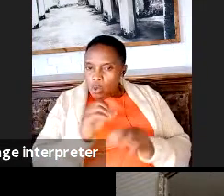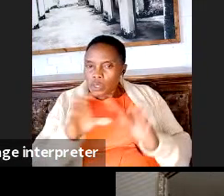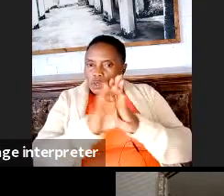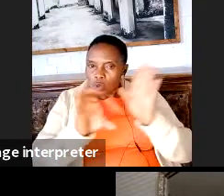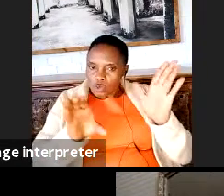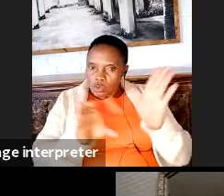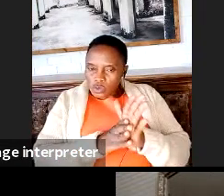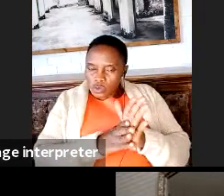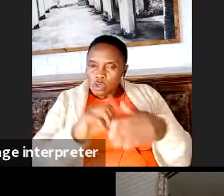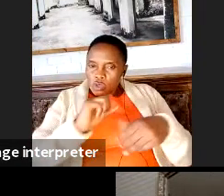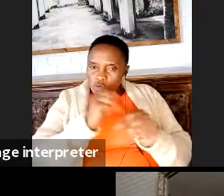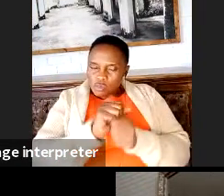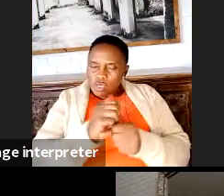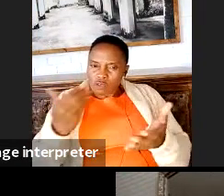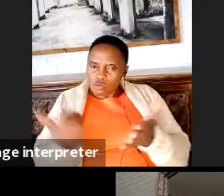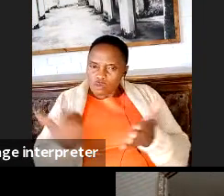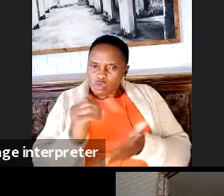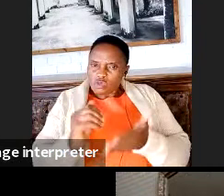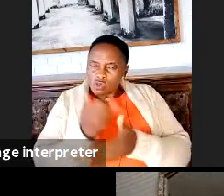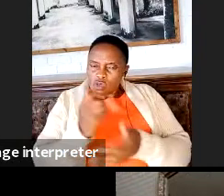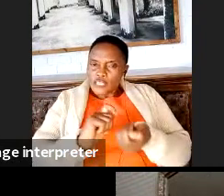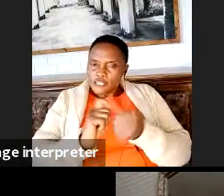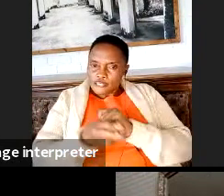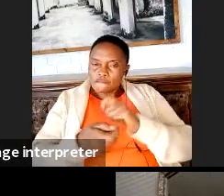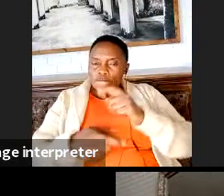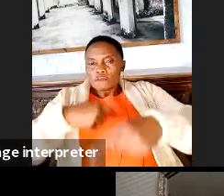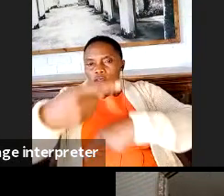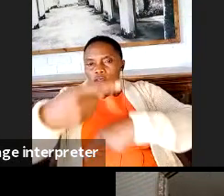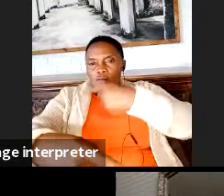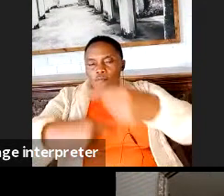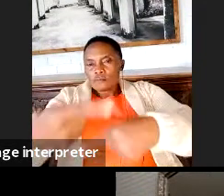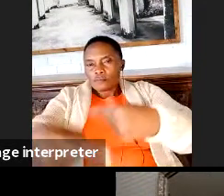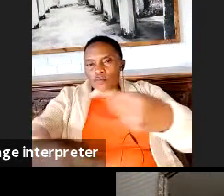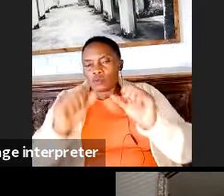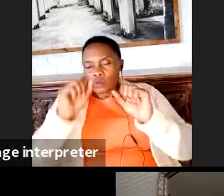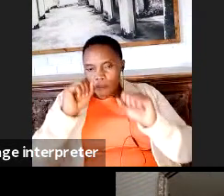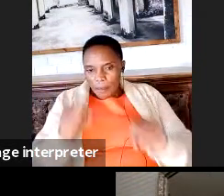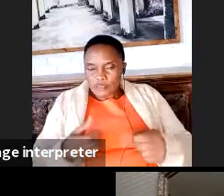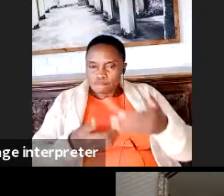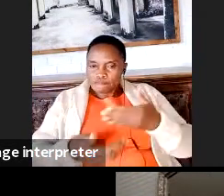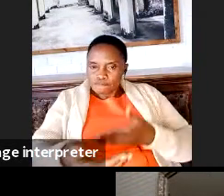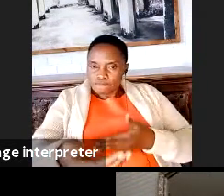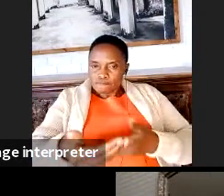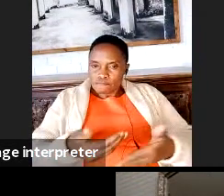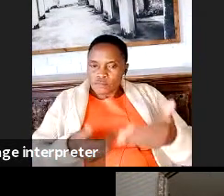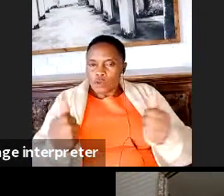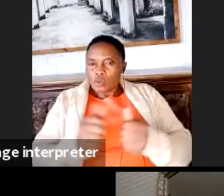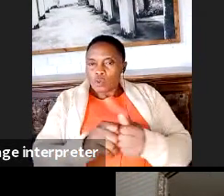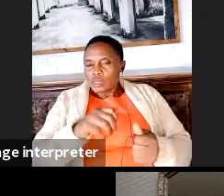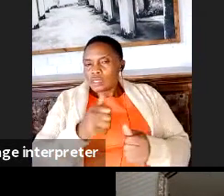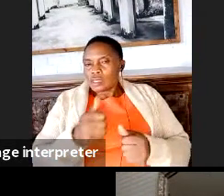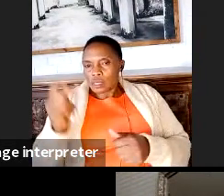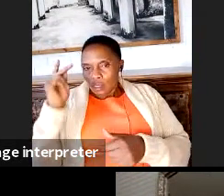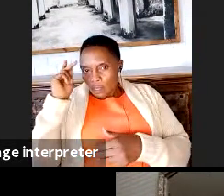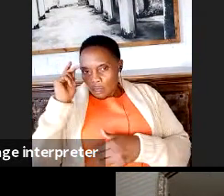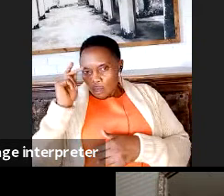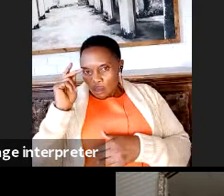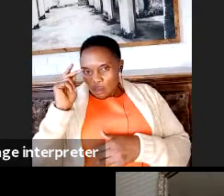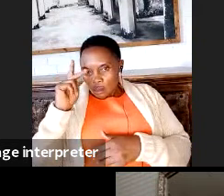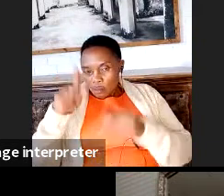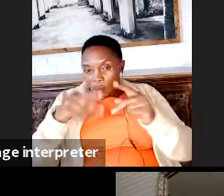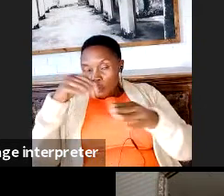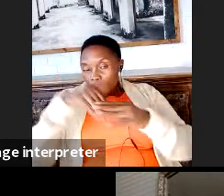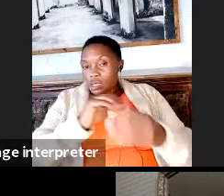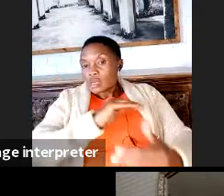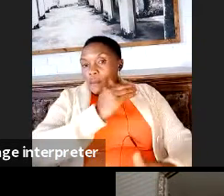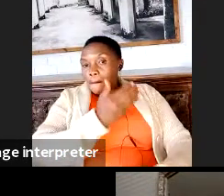trying to get the amendments done. But like I said, like it's a continuous process that we need to engage these authorities, not just waiting